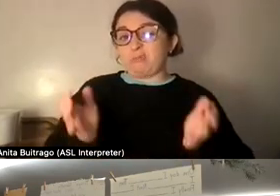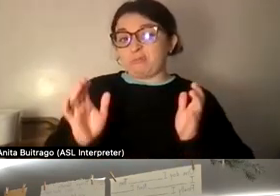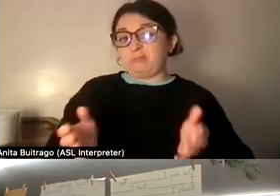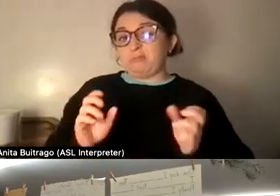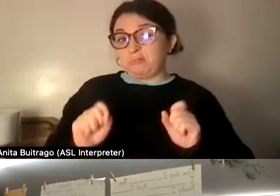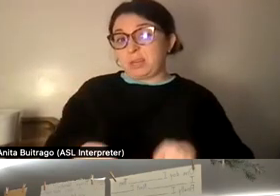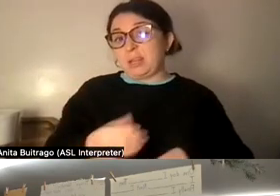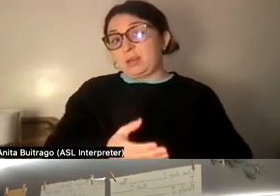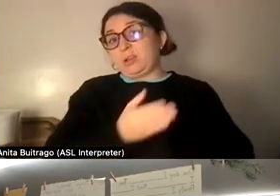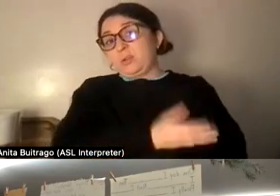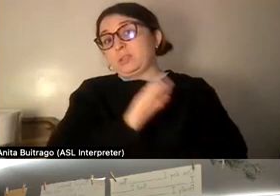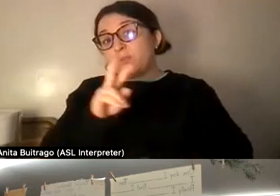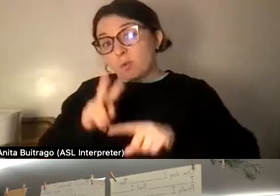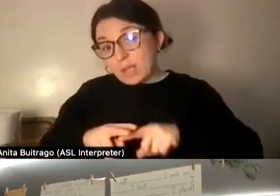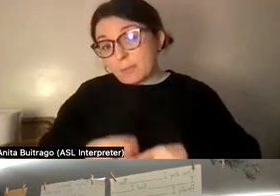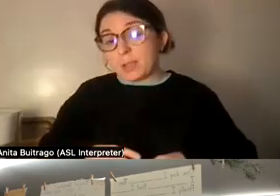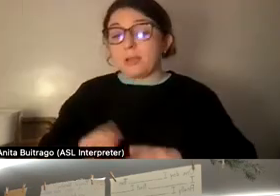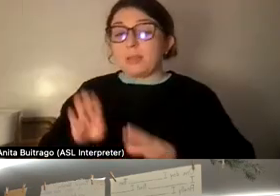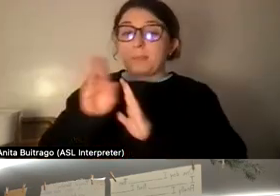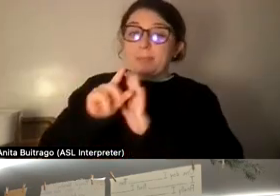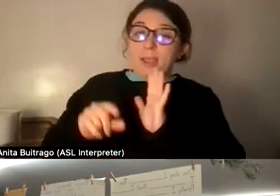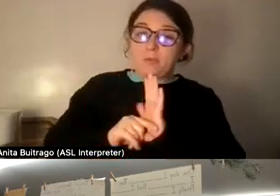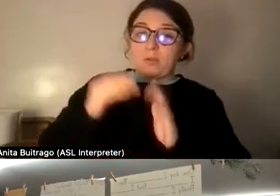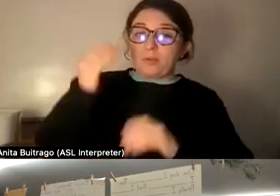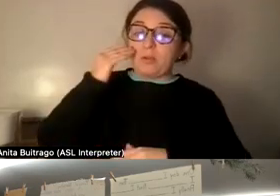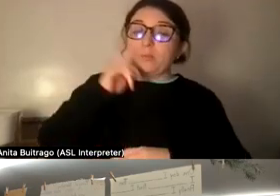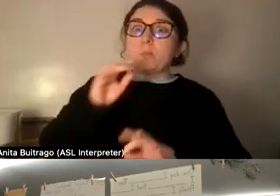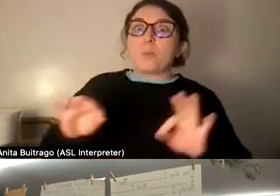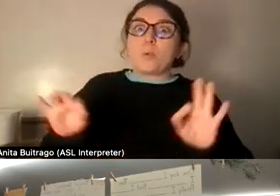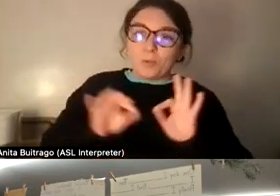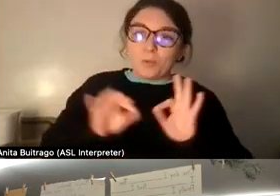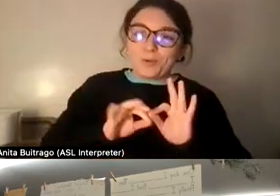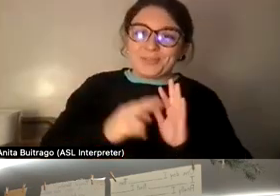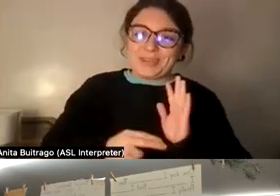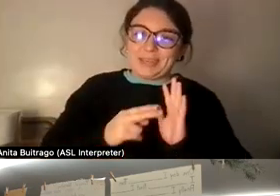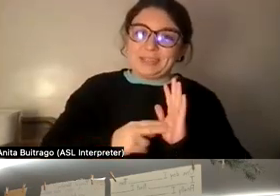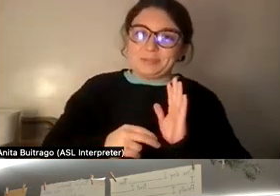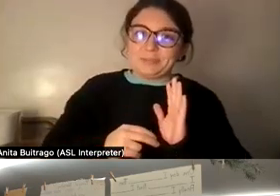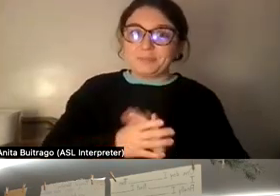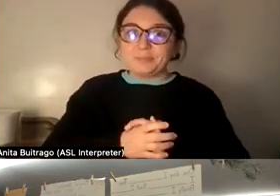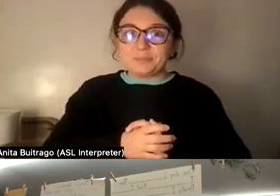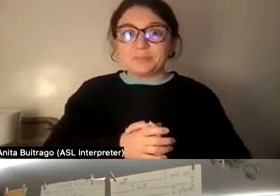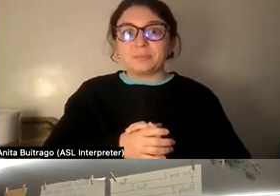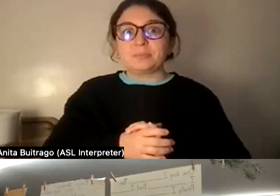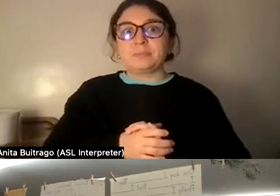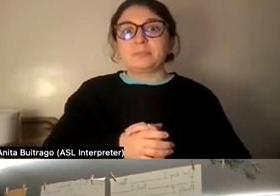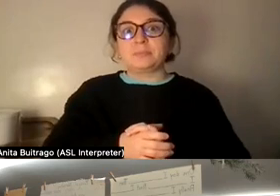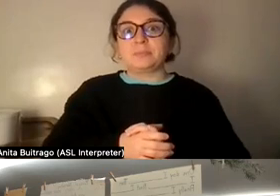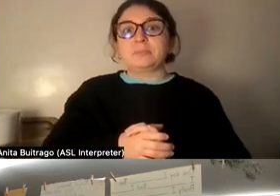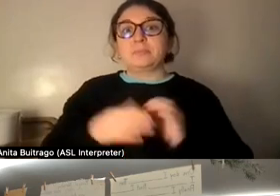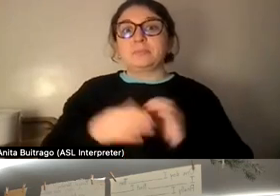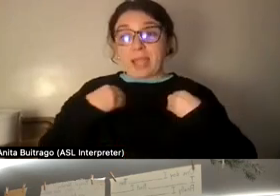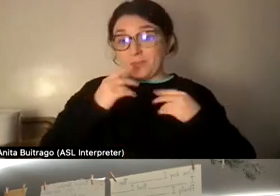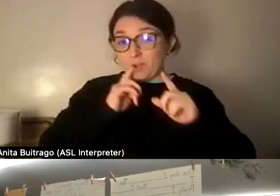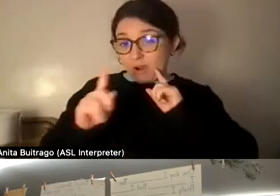background knowledge, which are both so important for reading, by having conversations with them and just giving them a rich